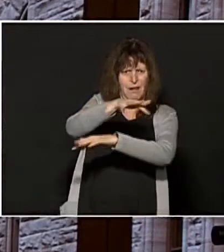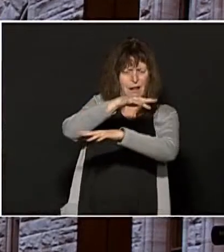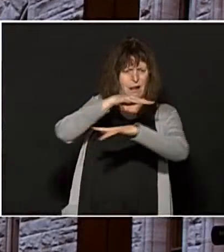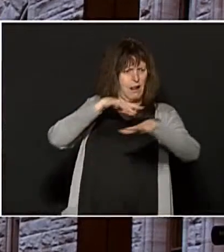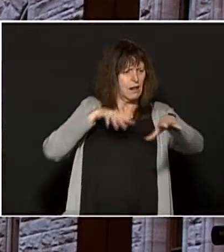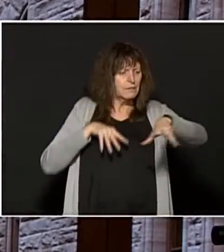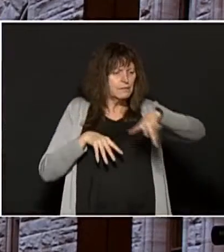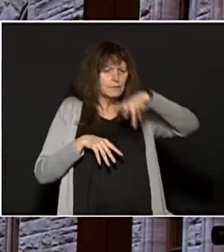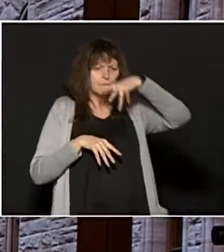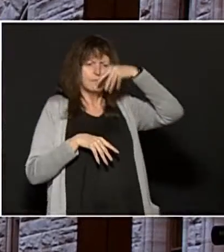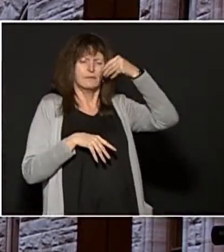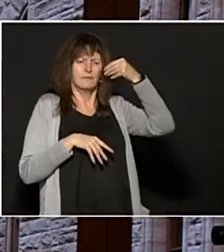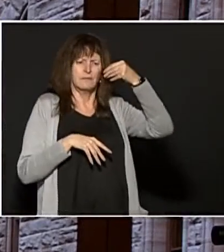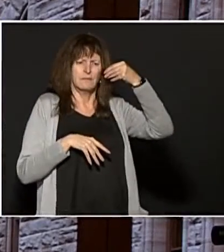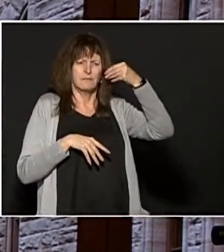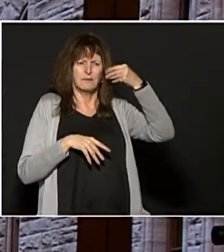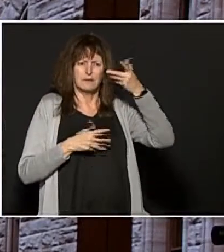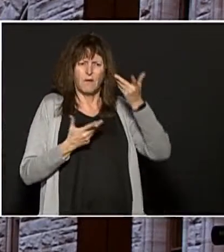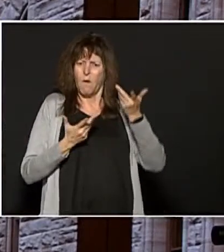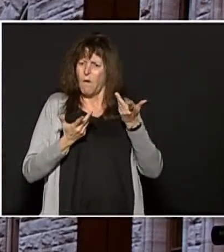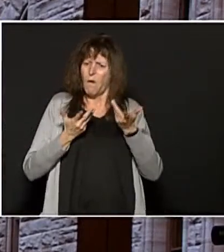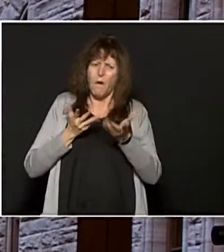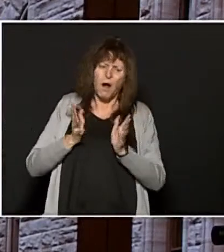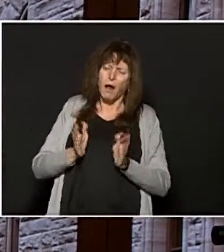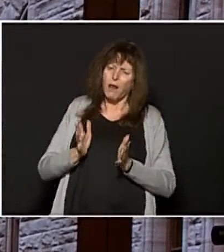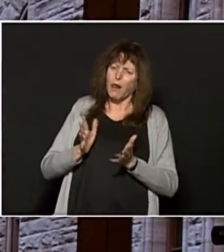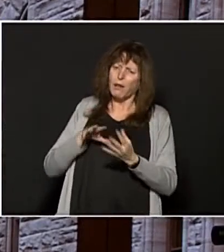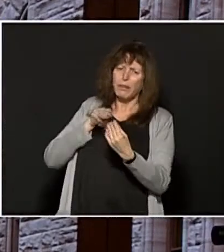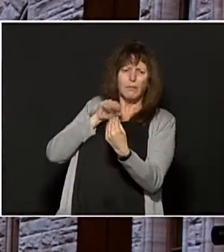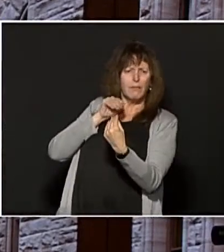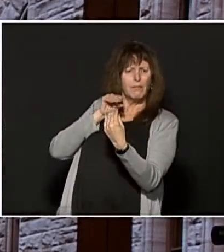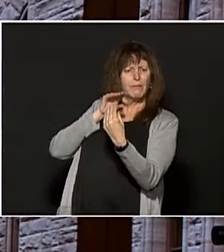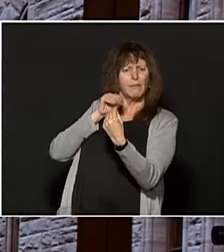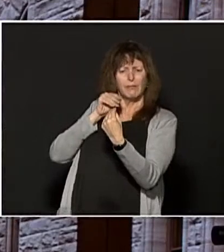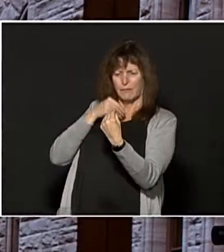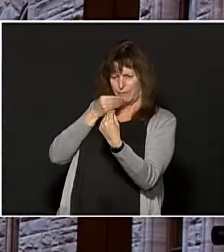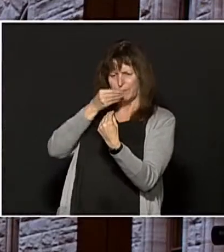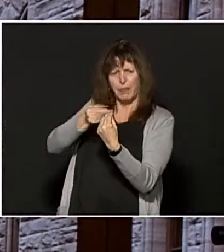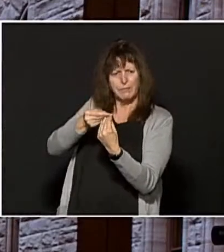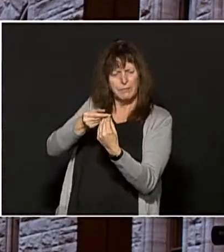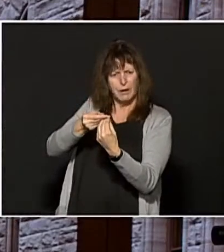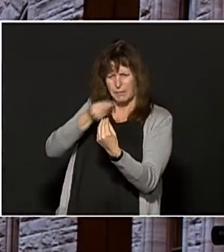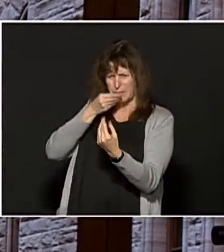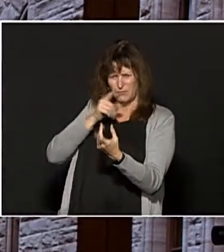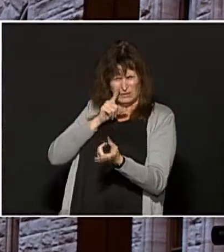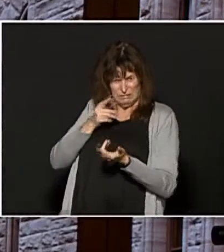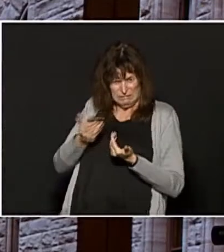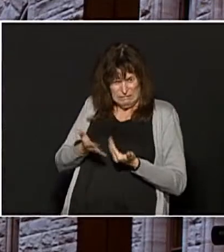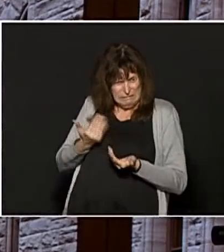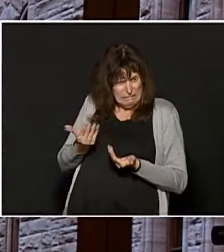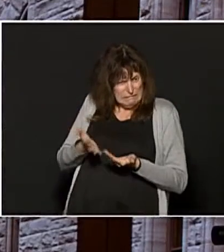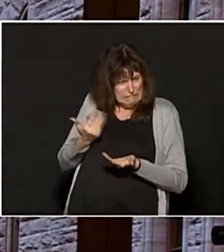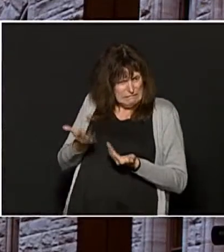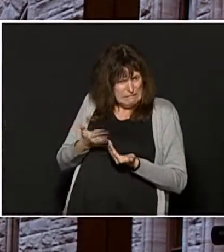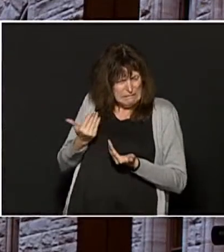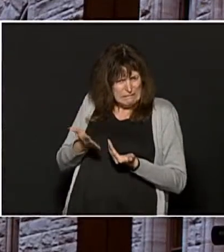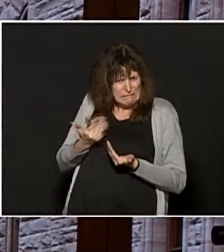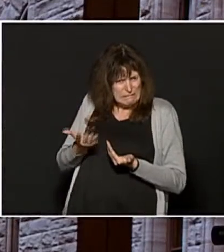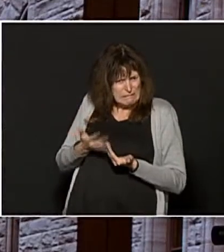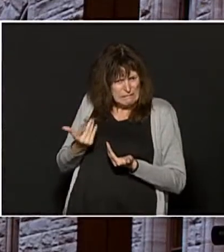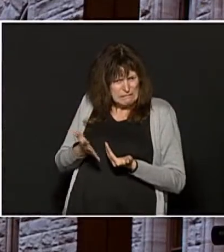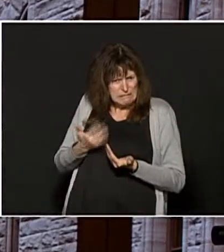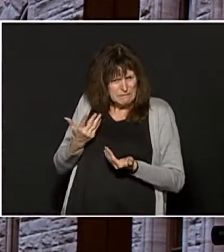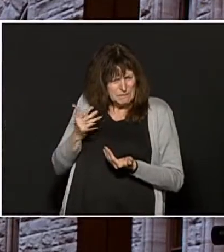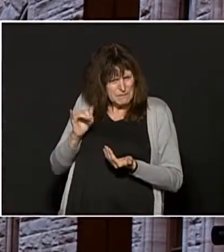close range, it can be transmitted very quickly and very easily. So we have to stay at that. We've seen